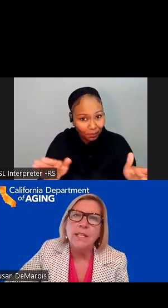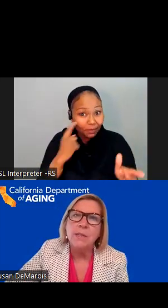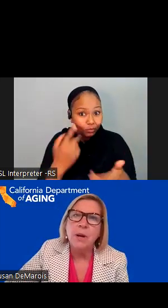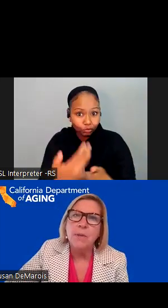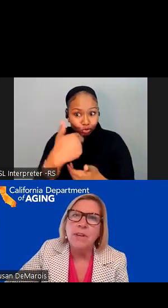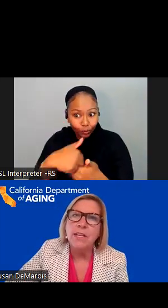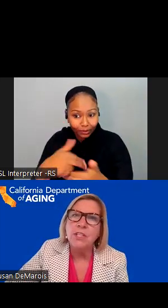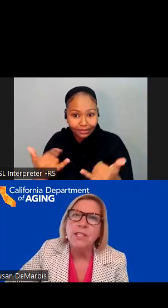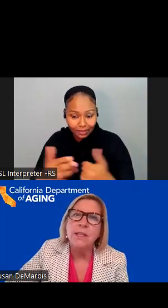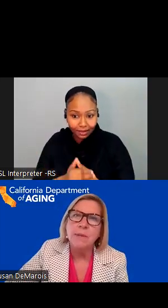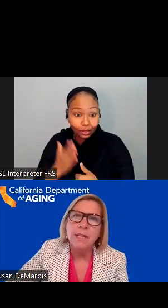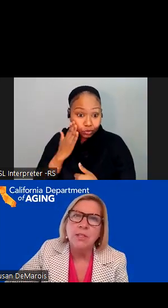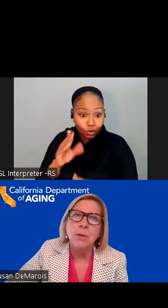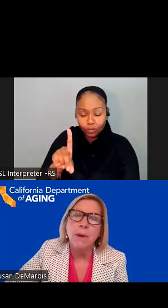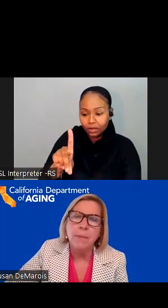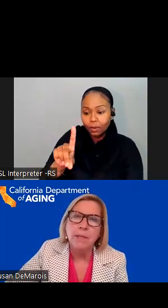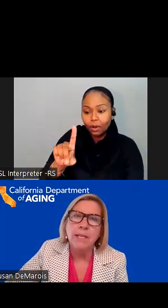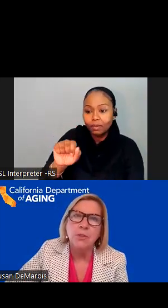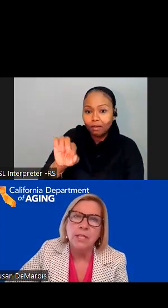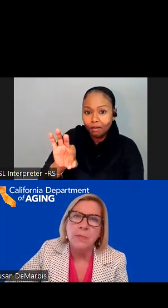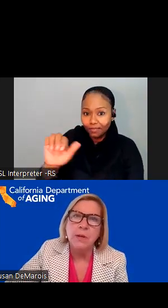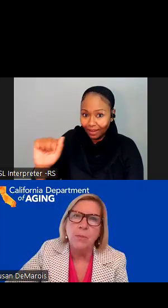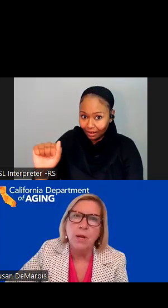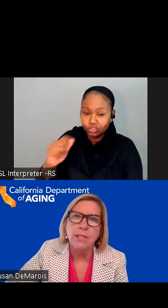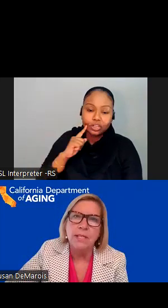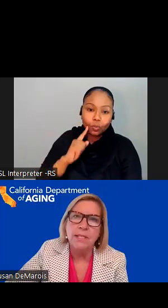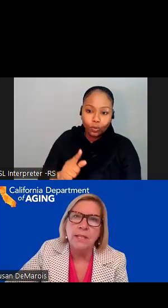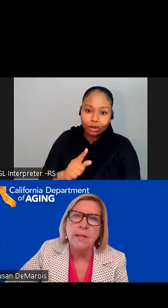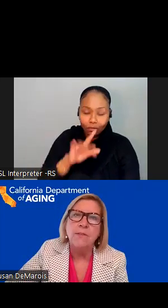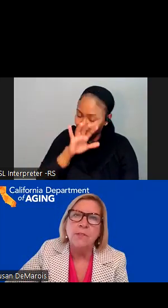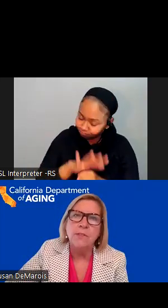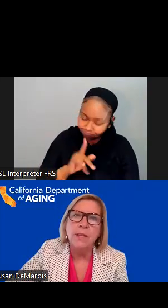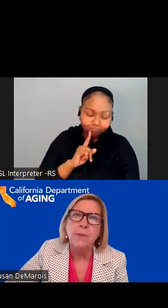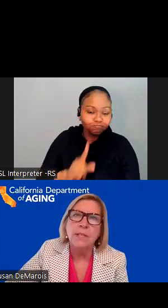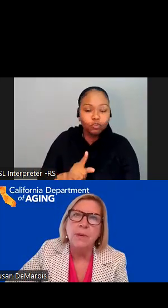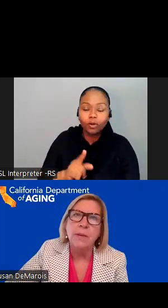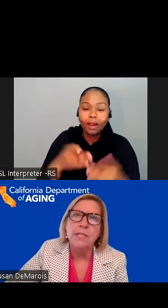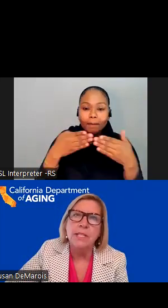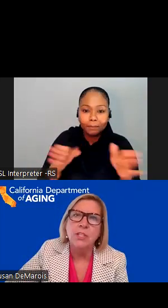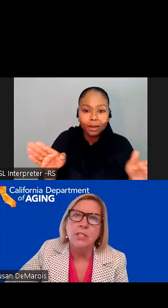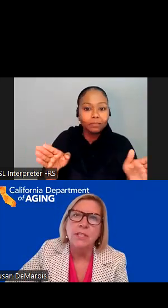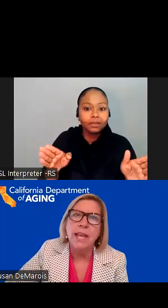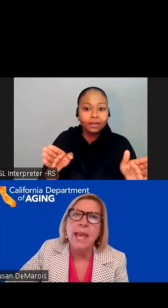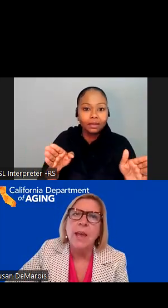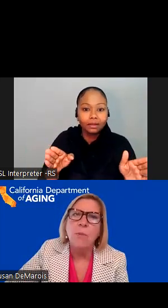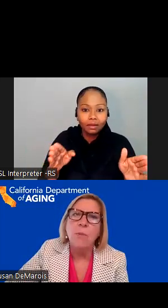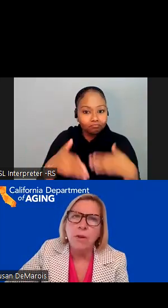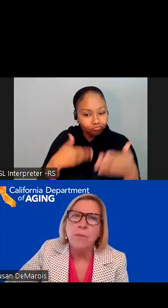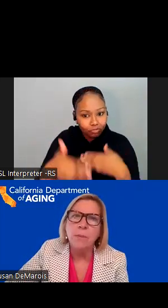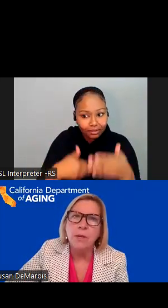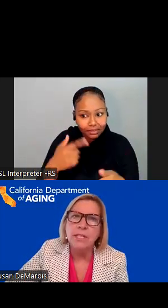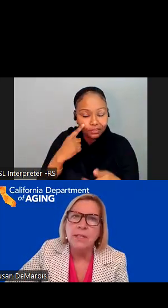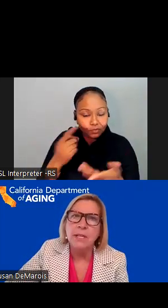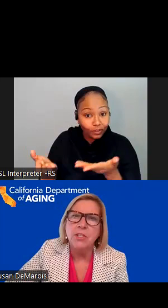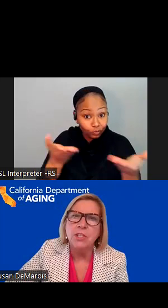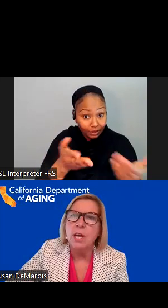already, the Department of Aging is committed to a public and transparent process for developing these recommendations, and we welcome